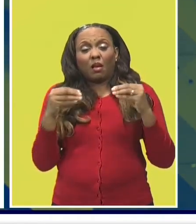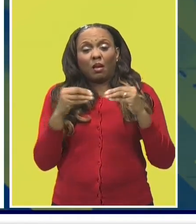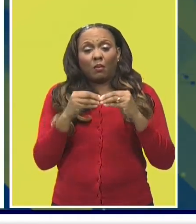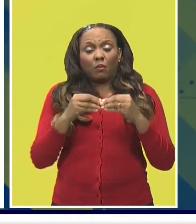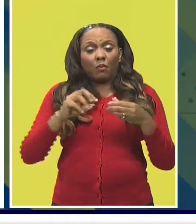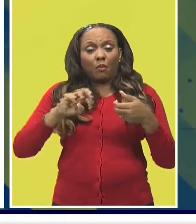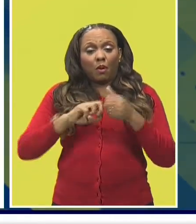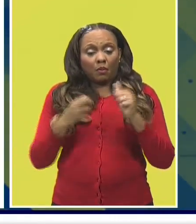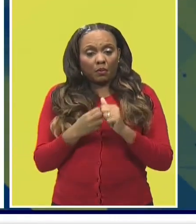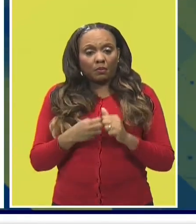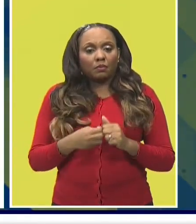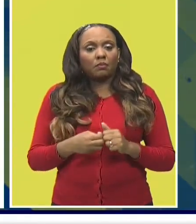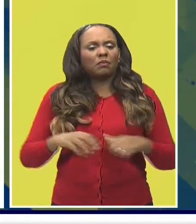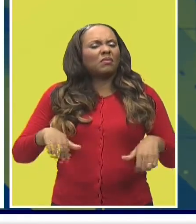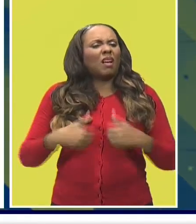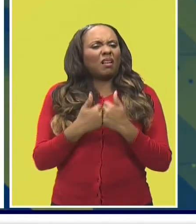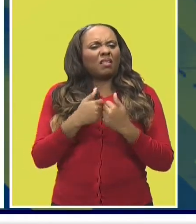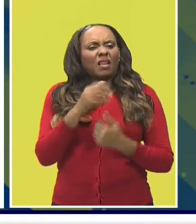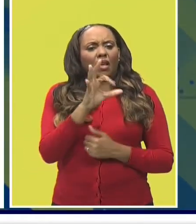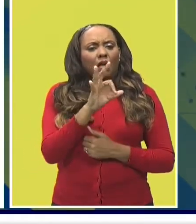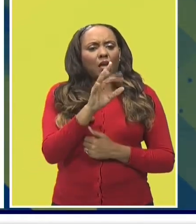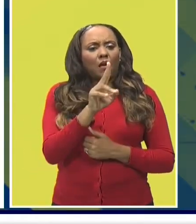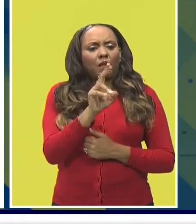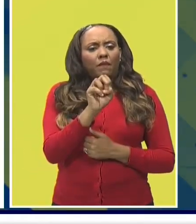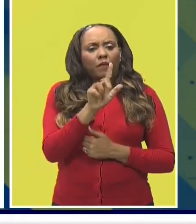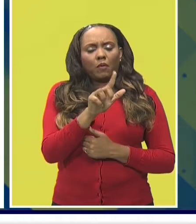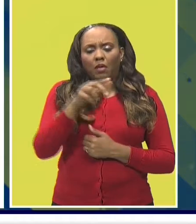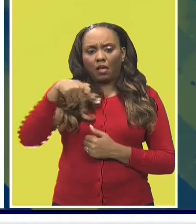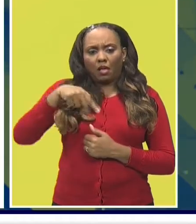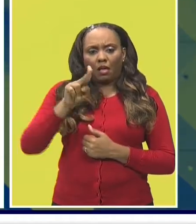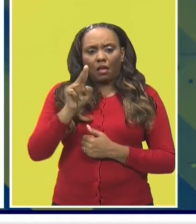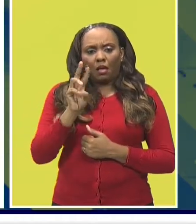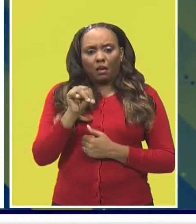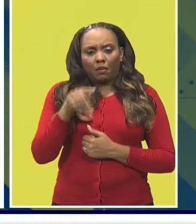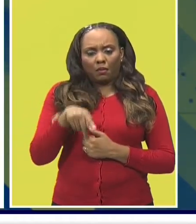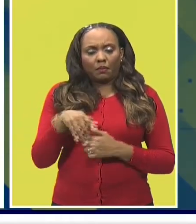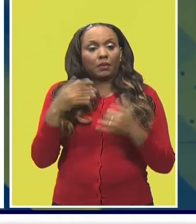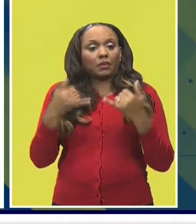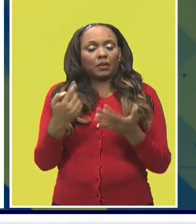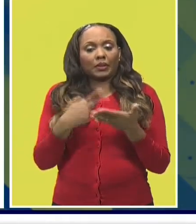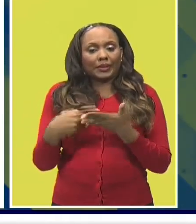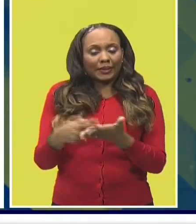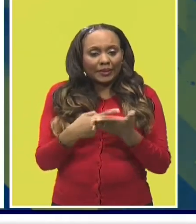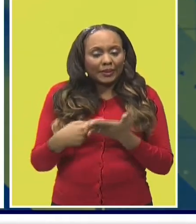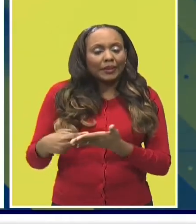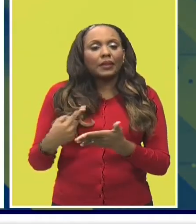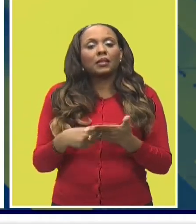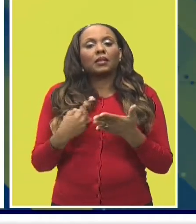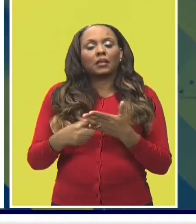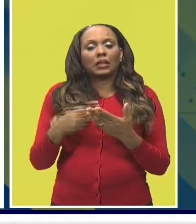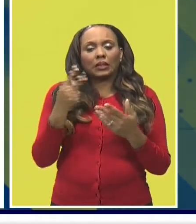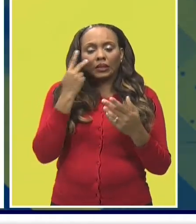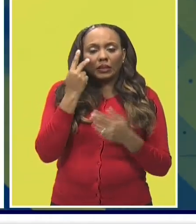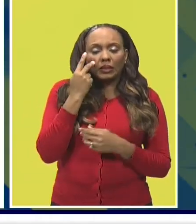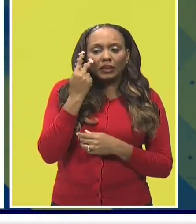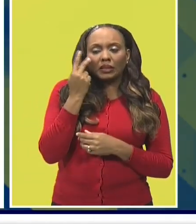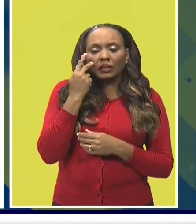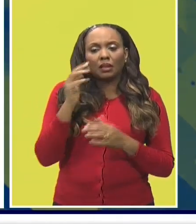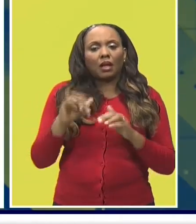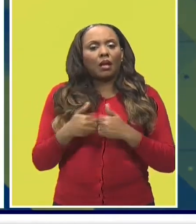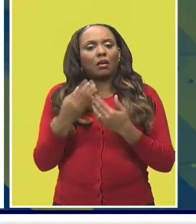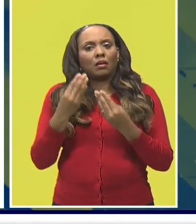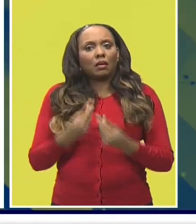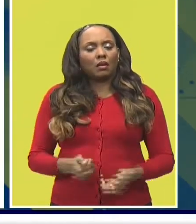fuel pump challenges. And we have been having discussions with our fuel supplier in relation to addressing that